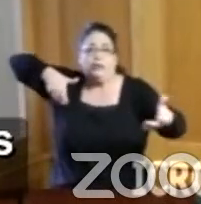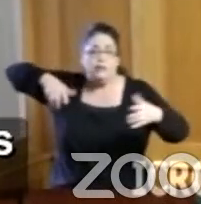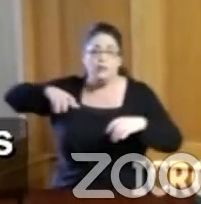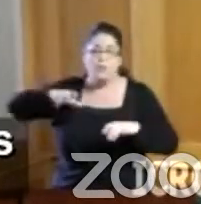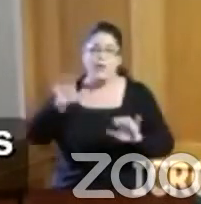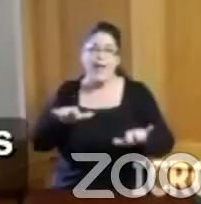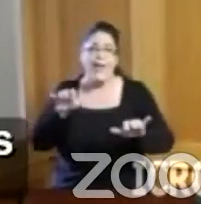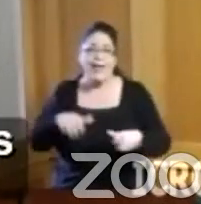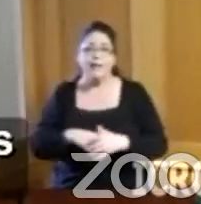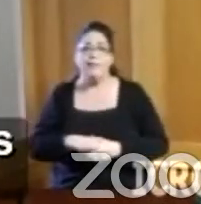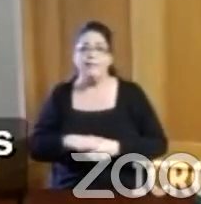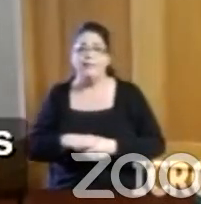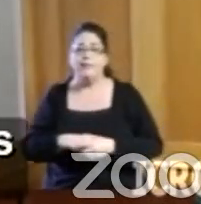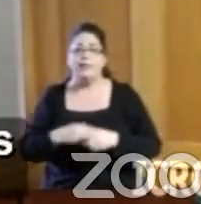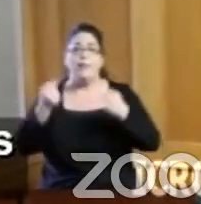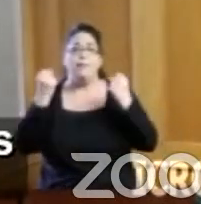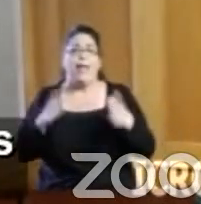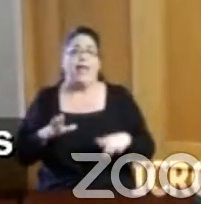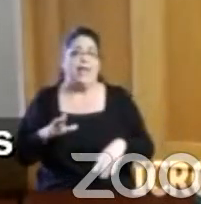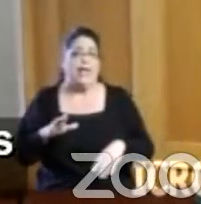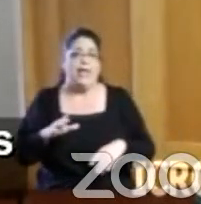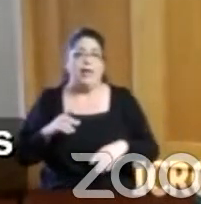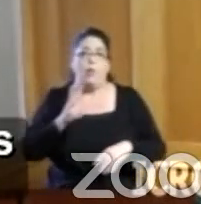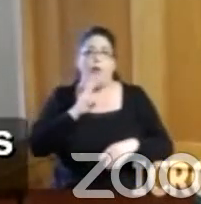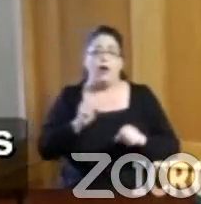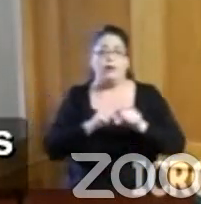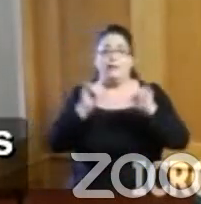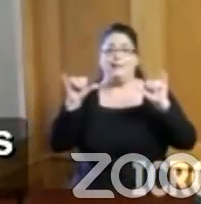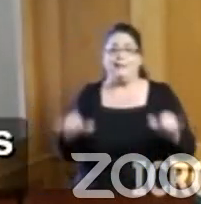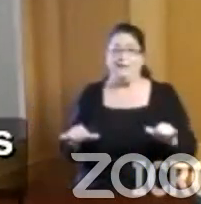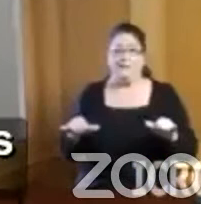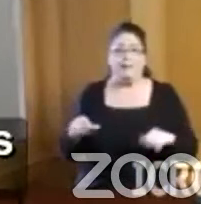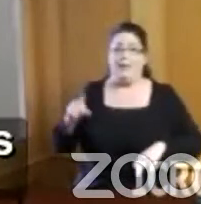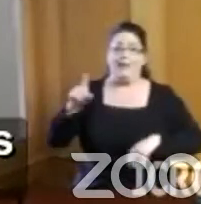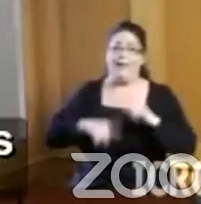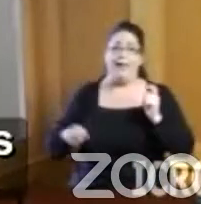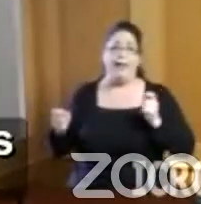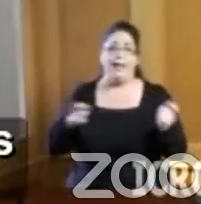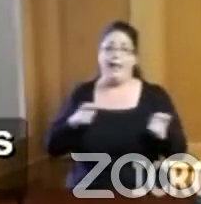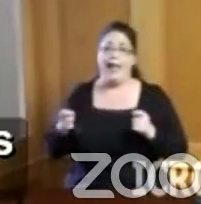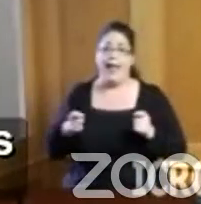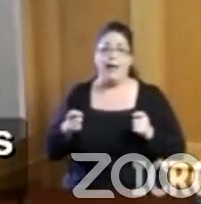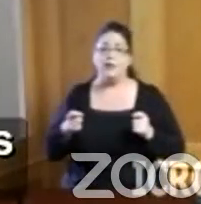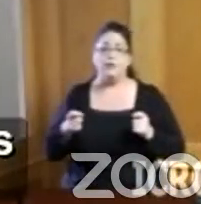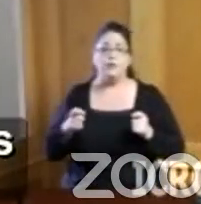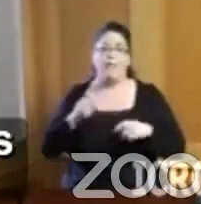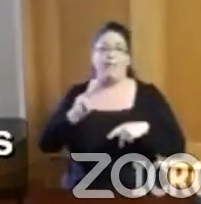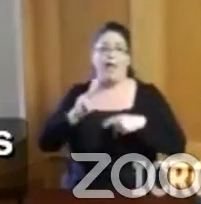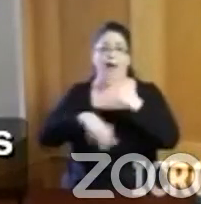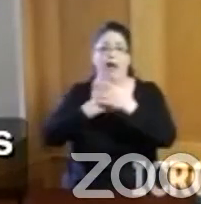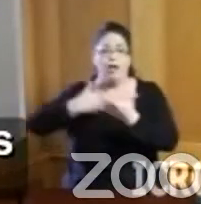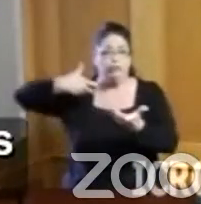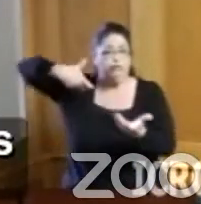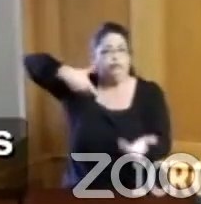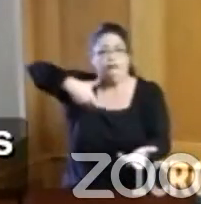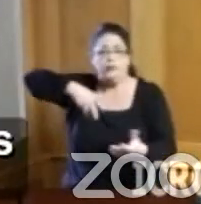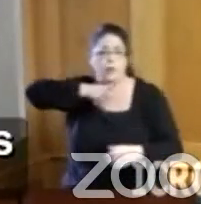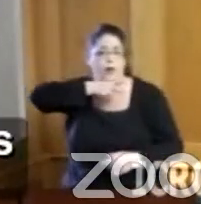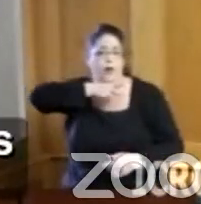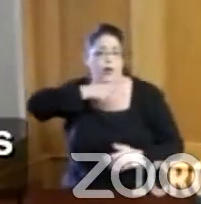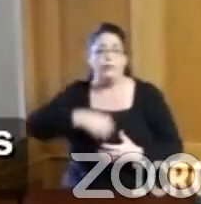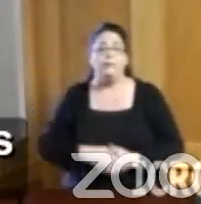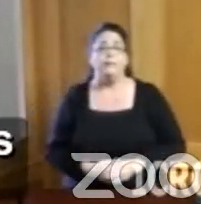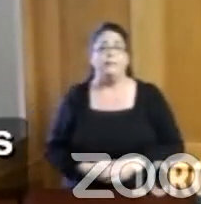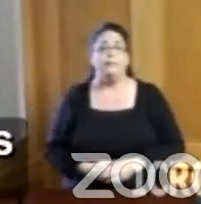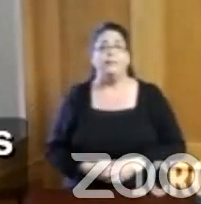many many systems like those, you know, the MSD is managing, they're not equipped to be able to take on that amount of capacity. So like you